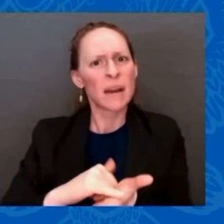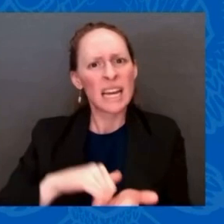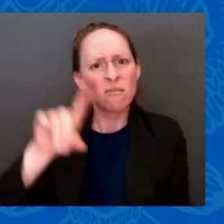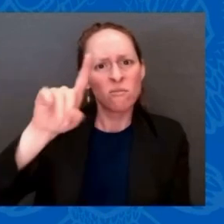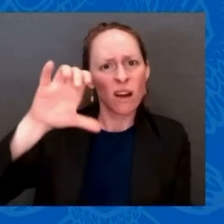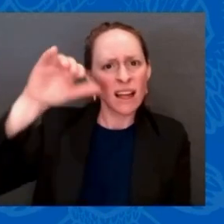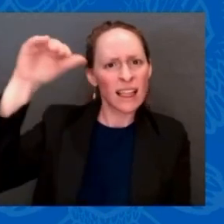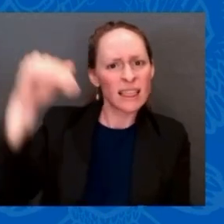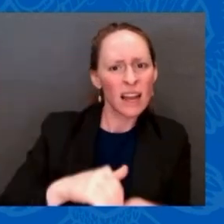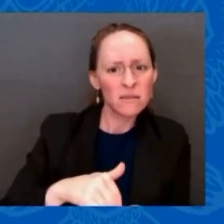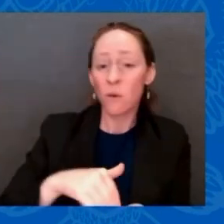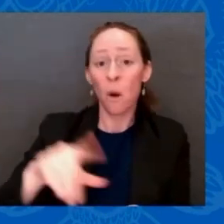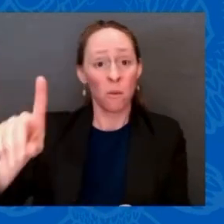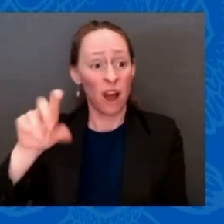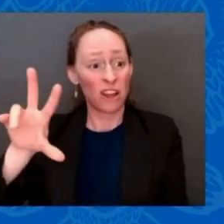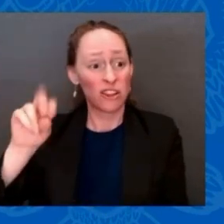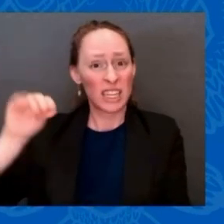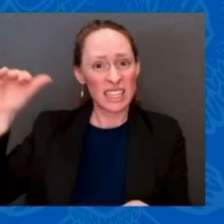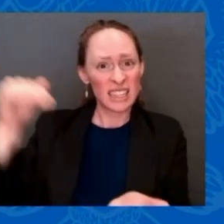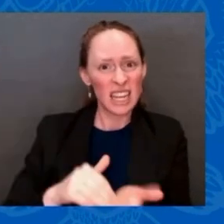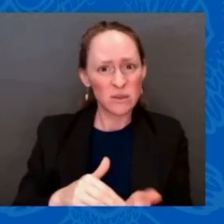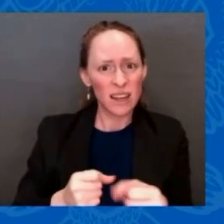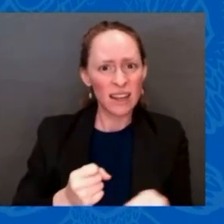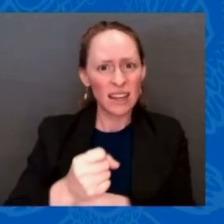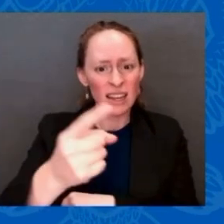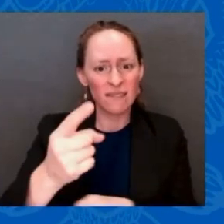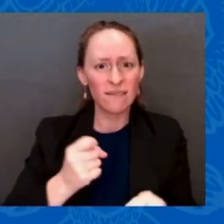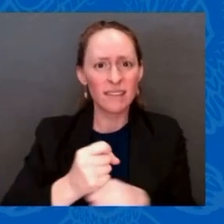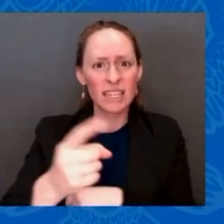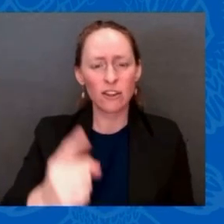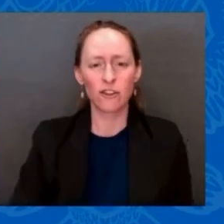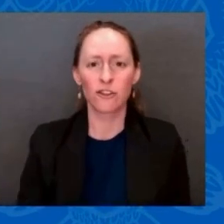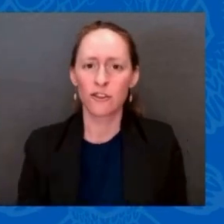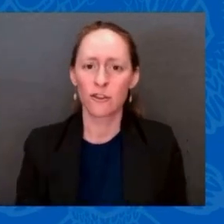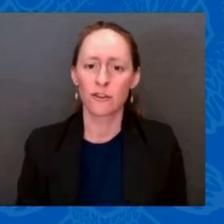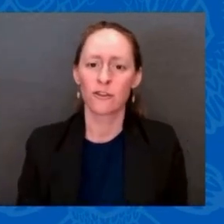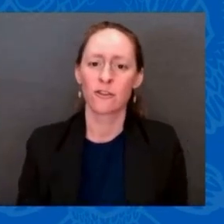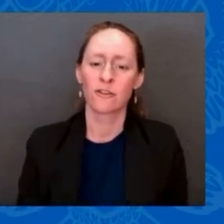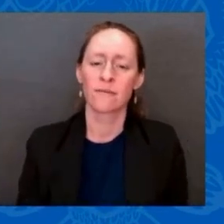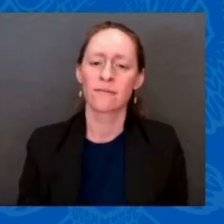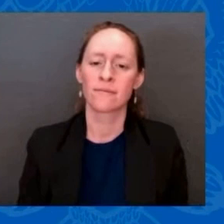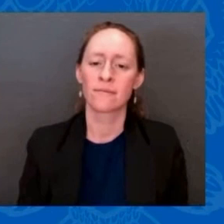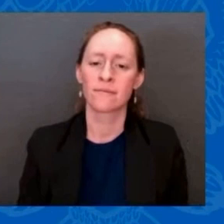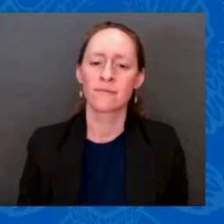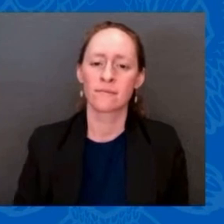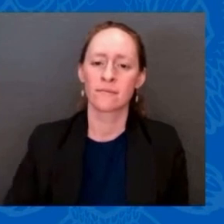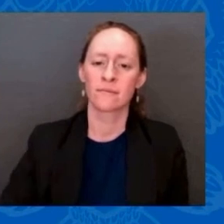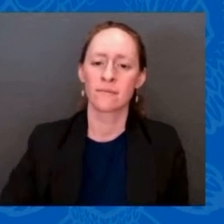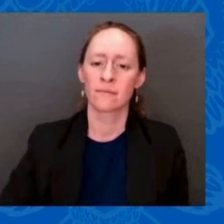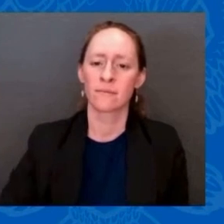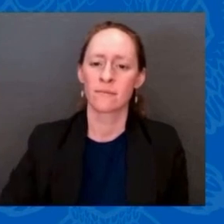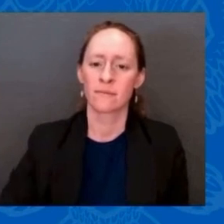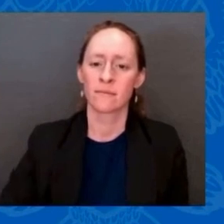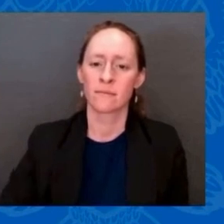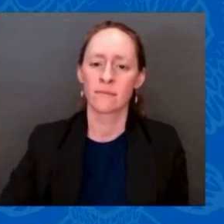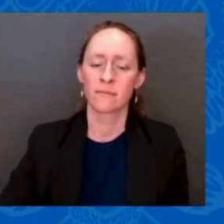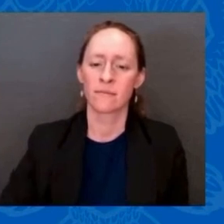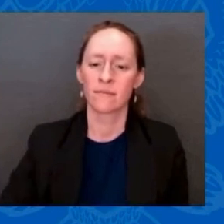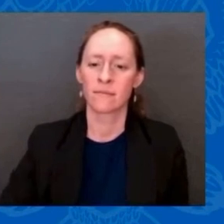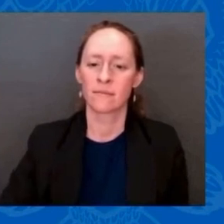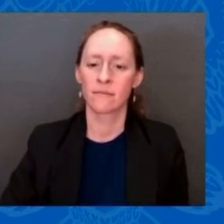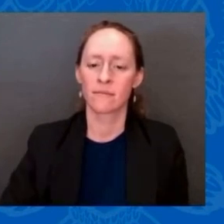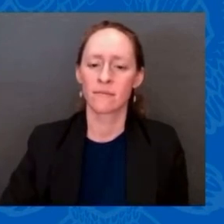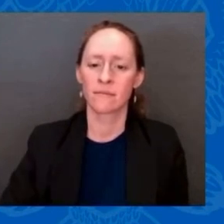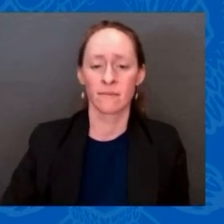to $130,000 a year. But I believe that every American willing to work hard should be able to get